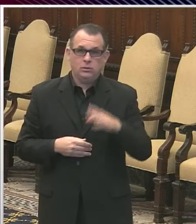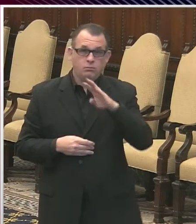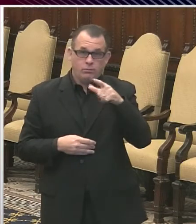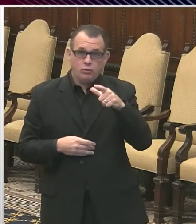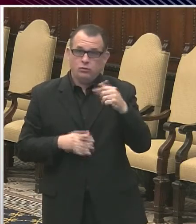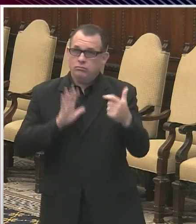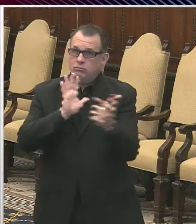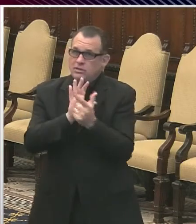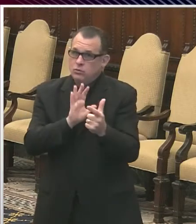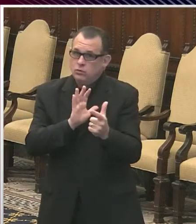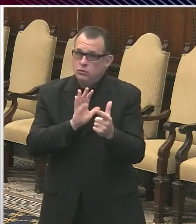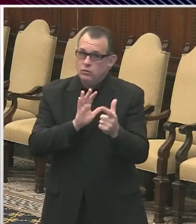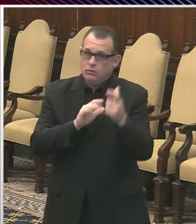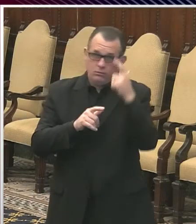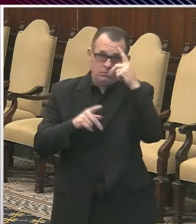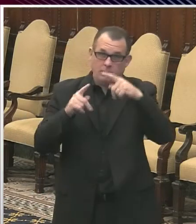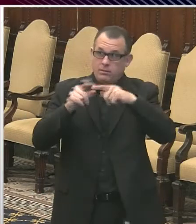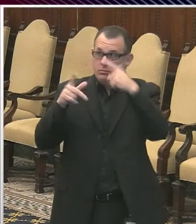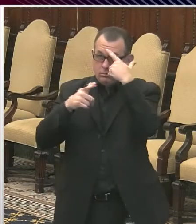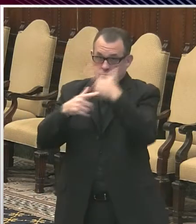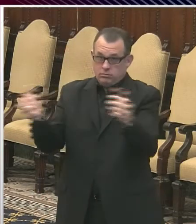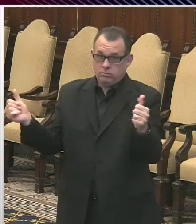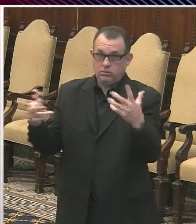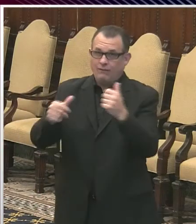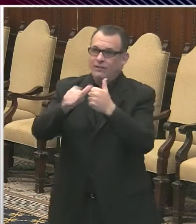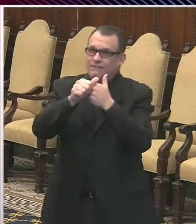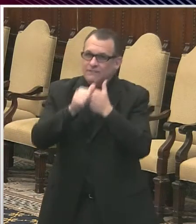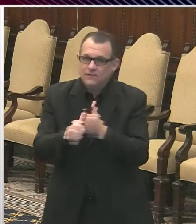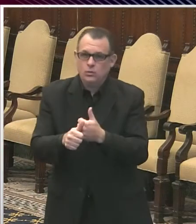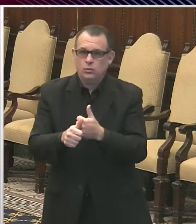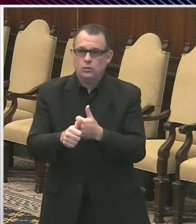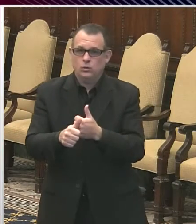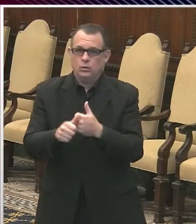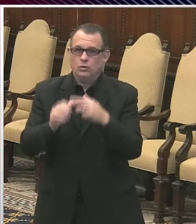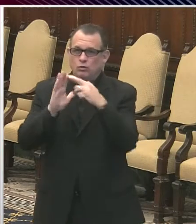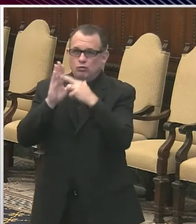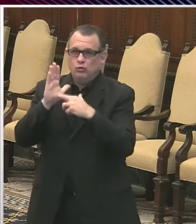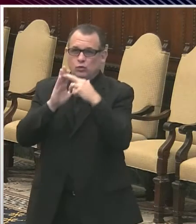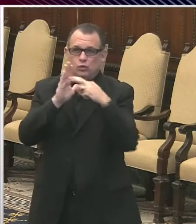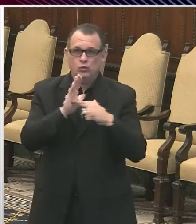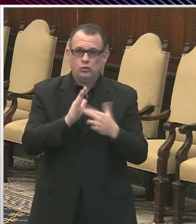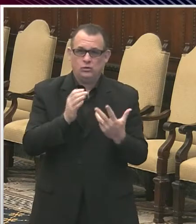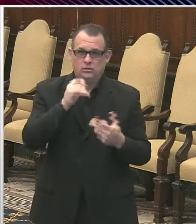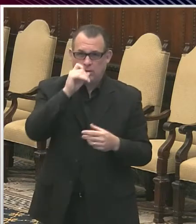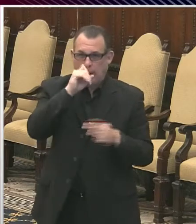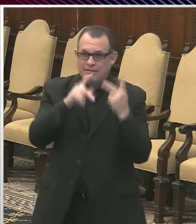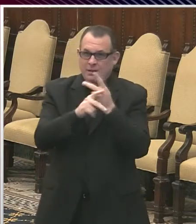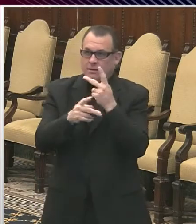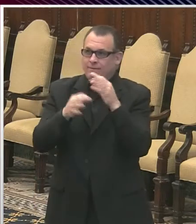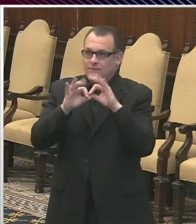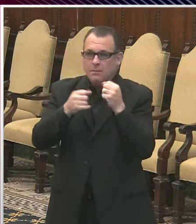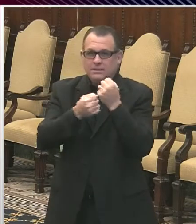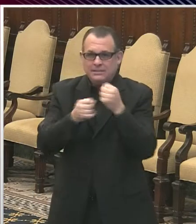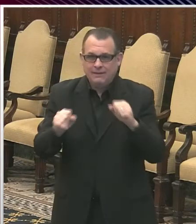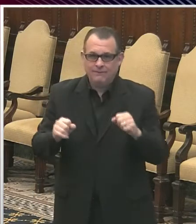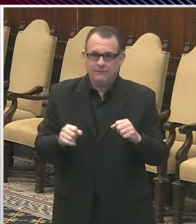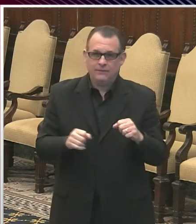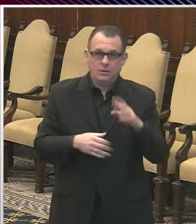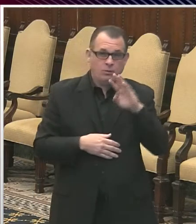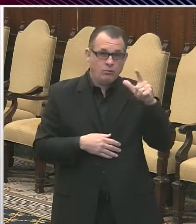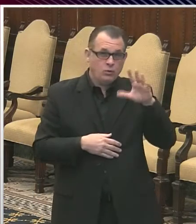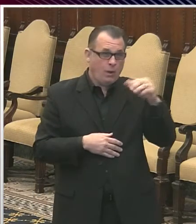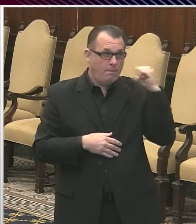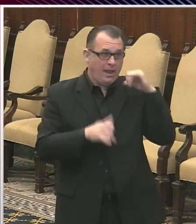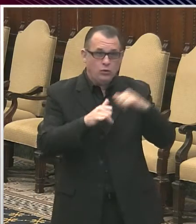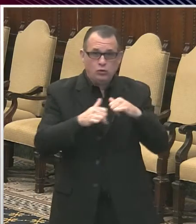do. We would ask them to abide by our guidelines and keep themselves and their families safe. But if they want to have a barbecue in their